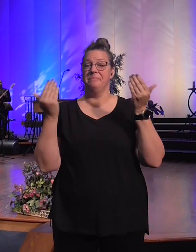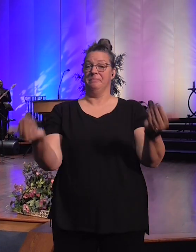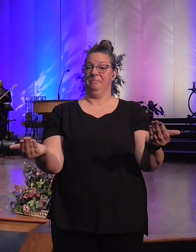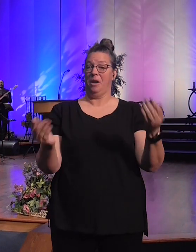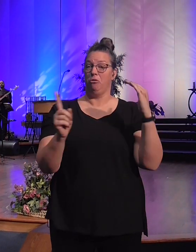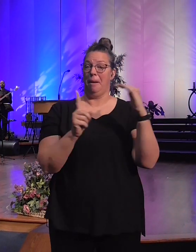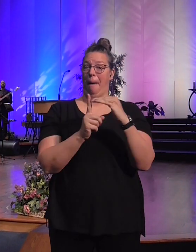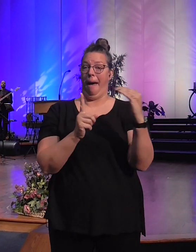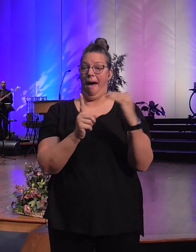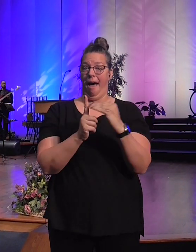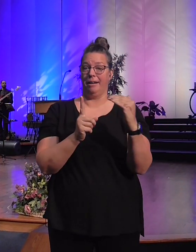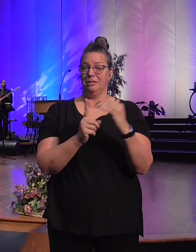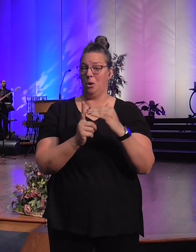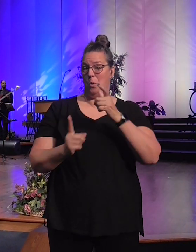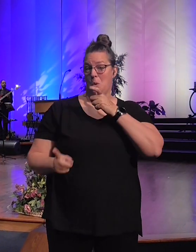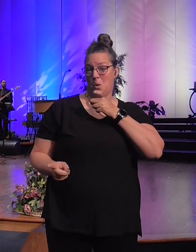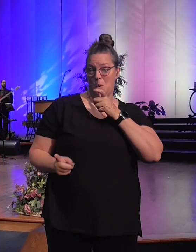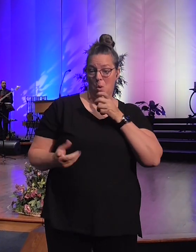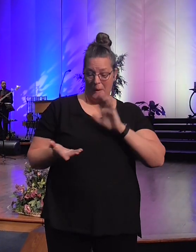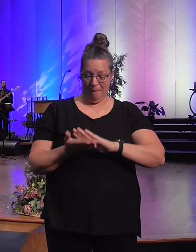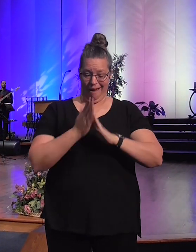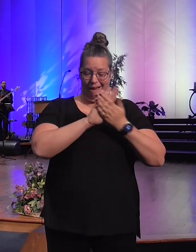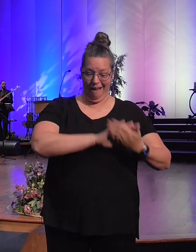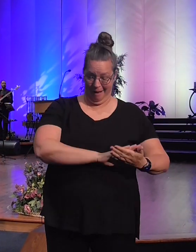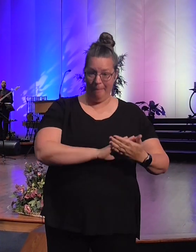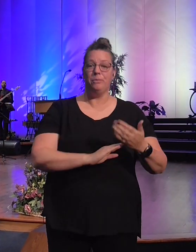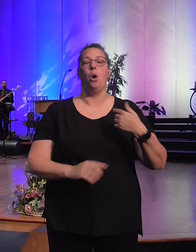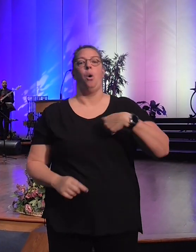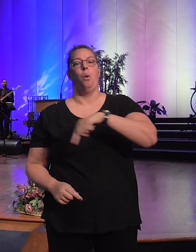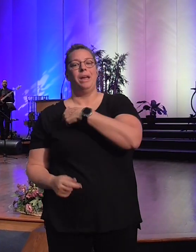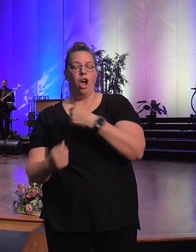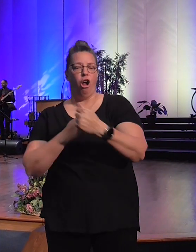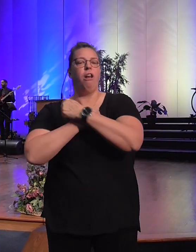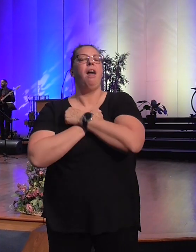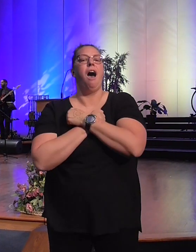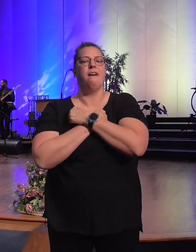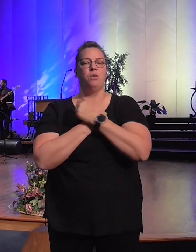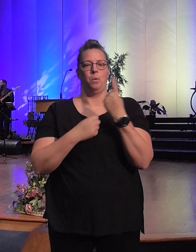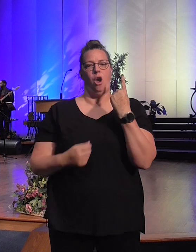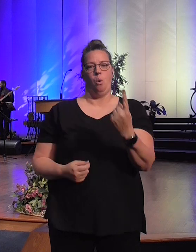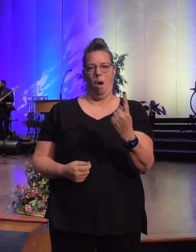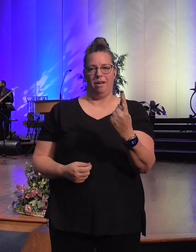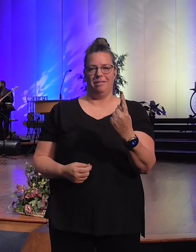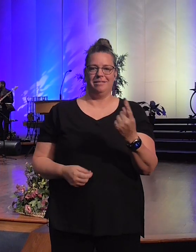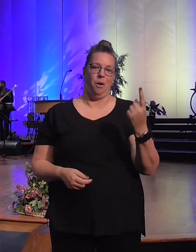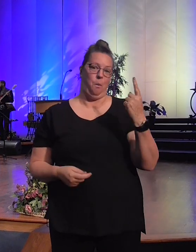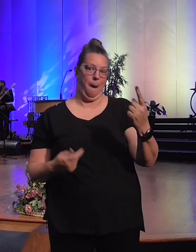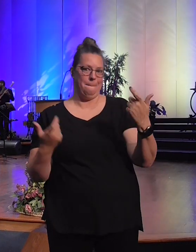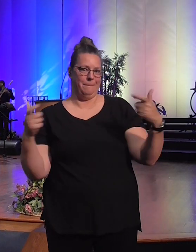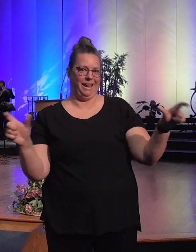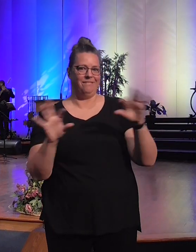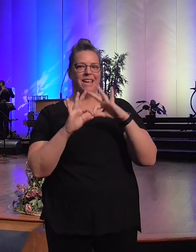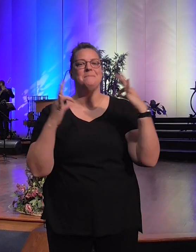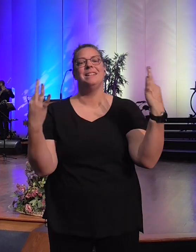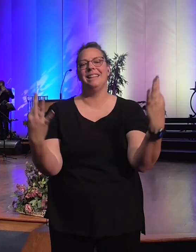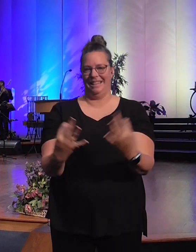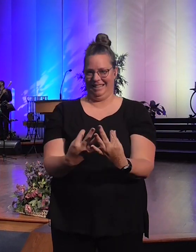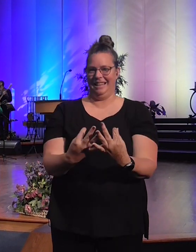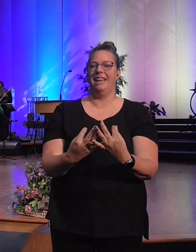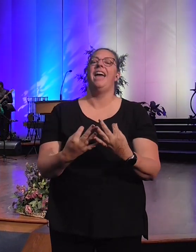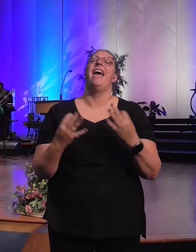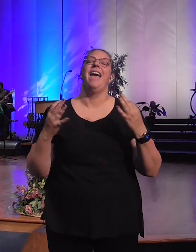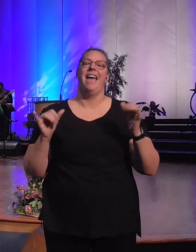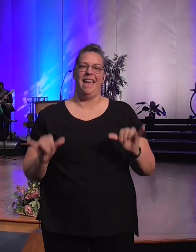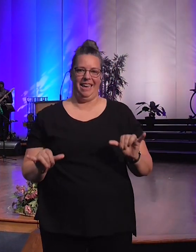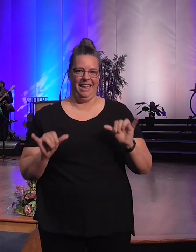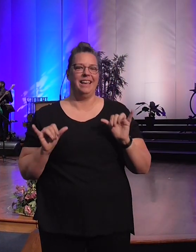be reminded of who we've come to be. We are love, we are one big family.